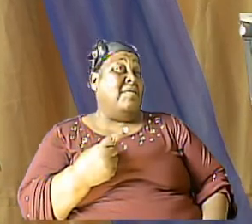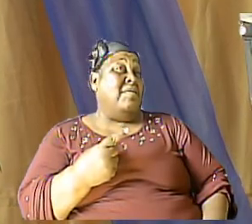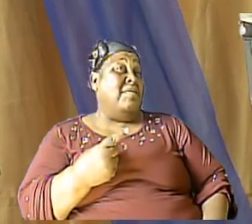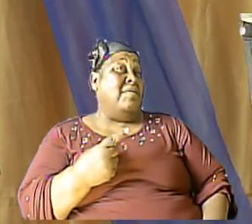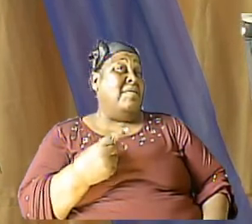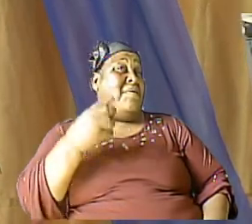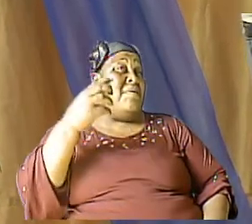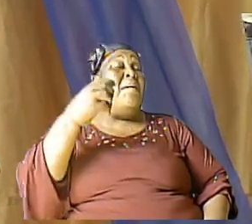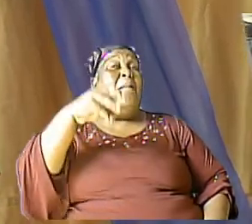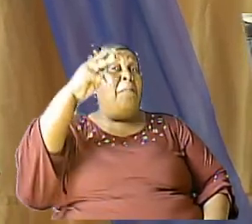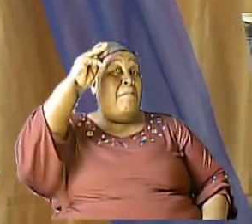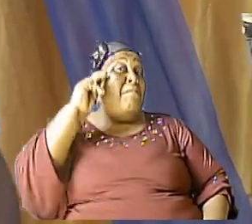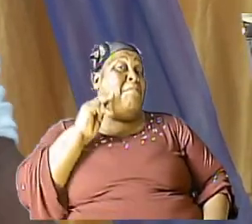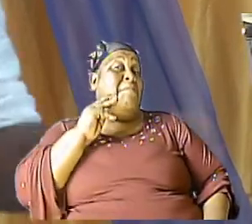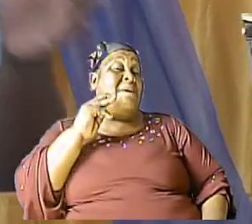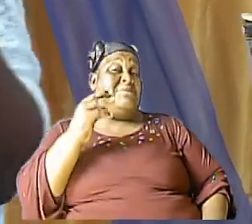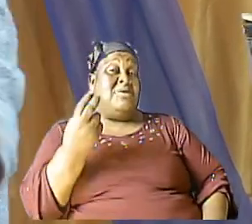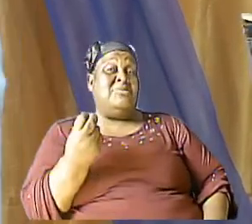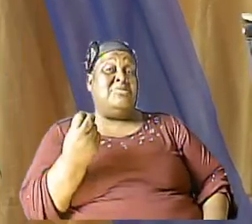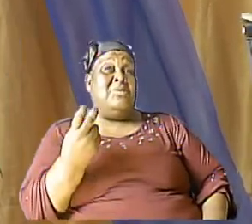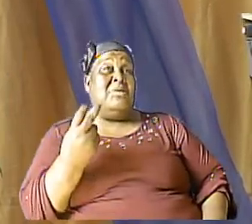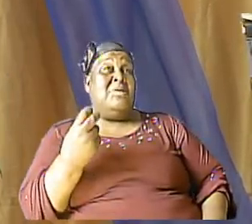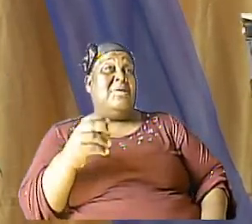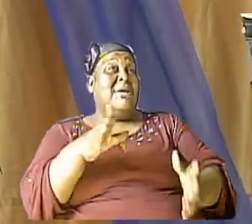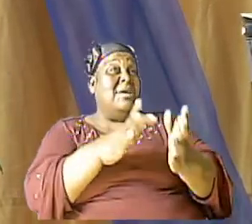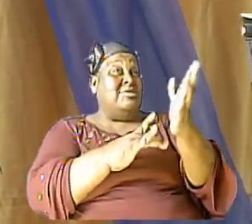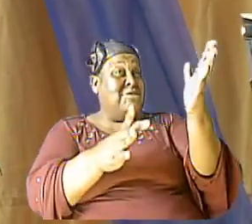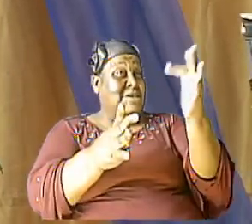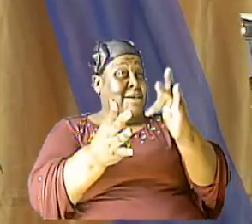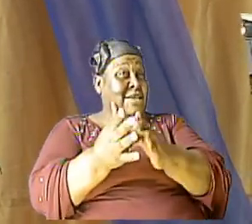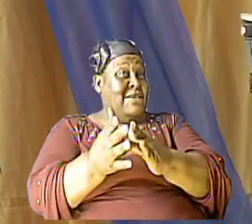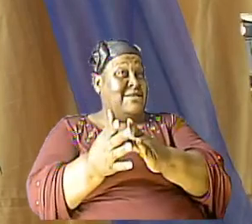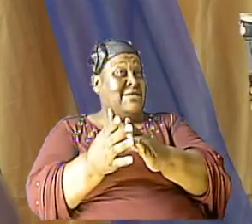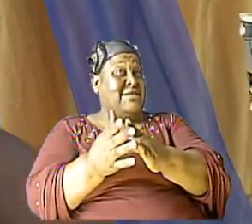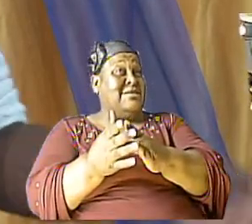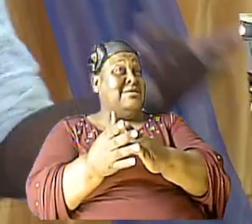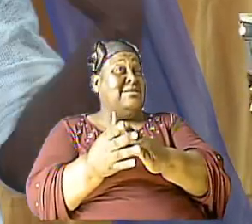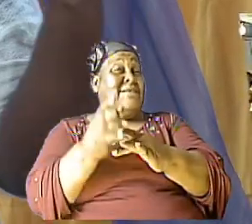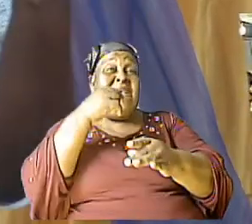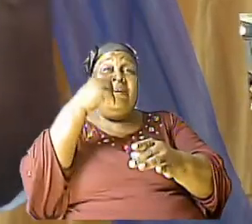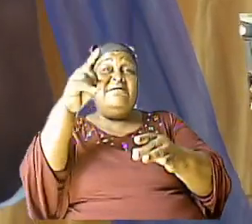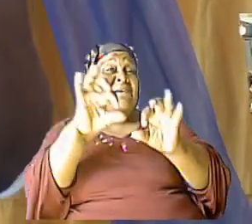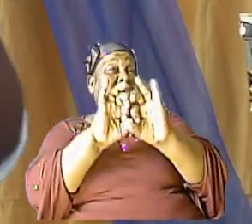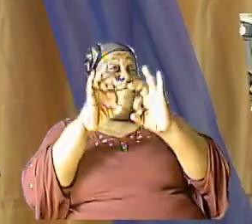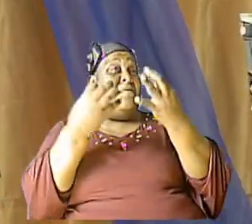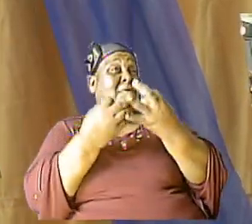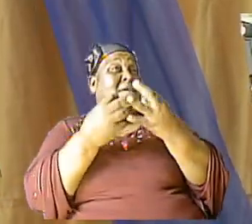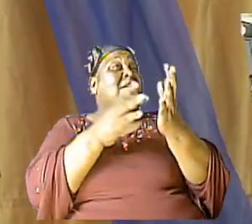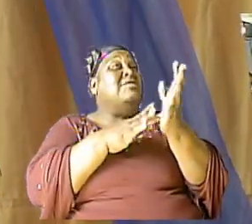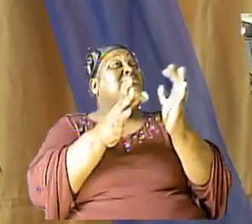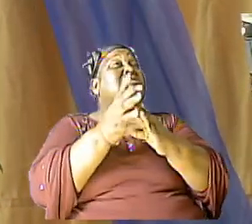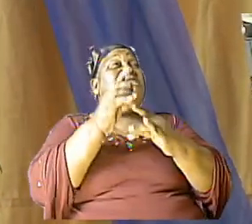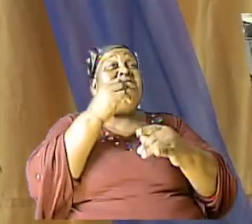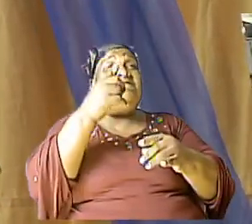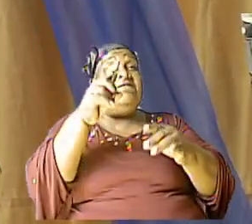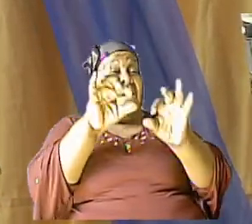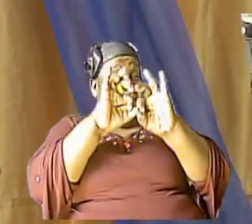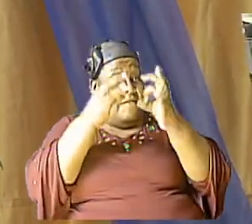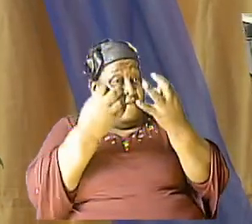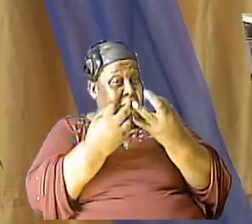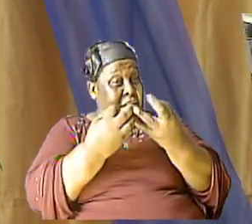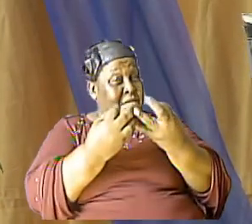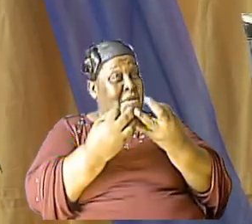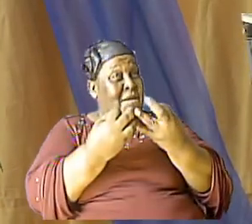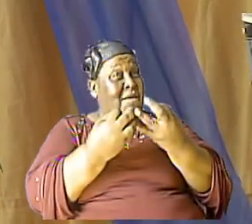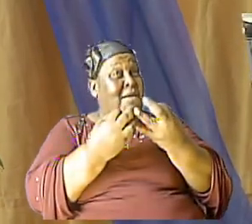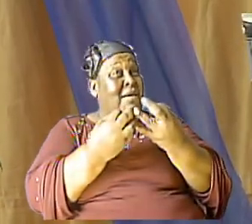Matthew 12, I like Jesus' definition of a family. Hear what Jesus says a family is, or who